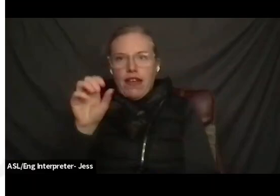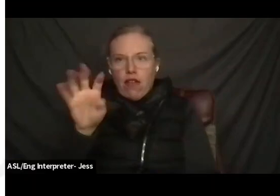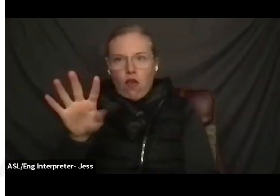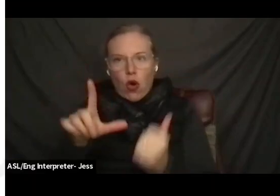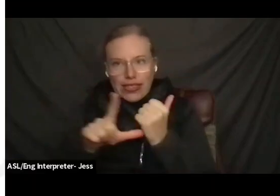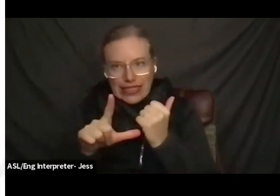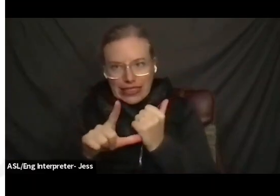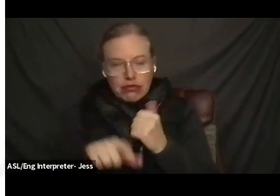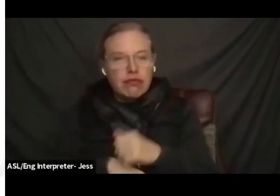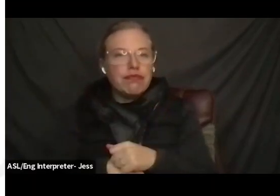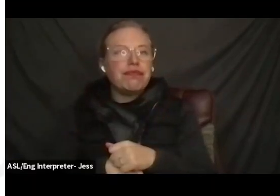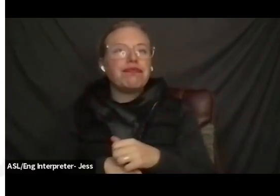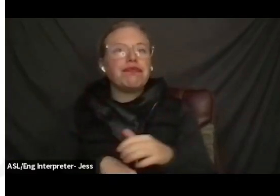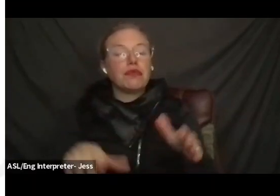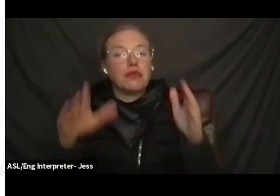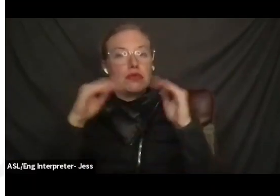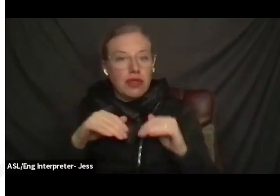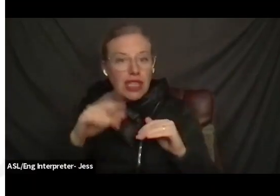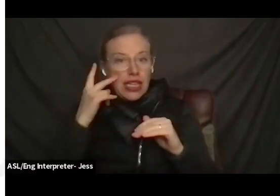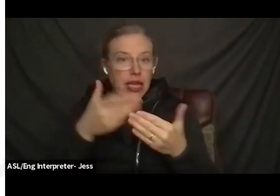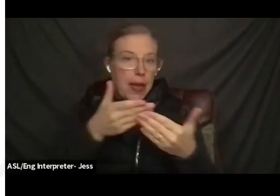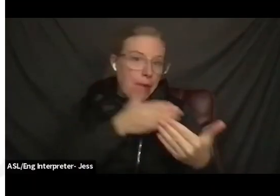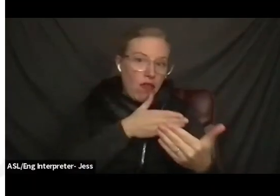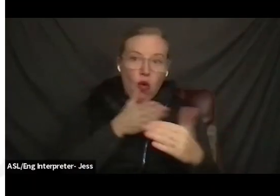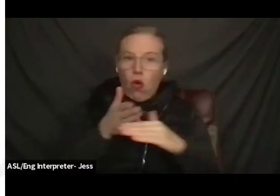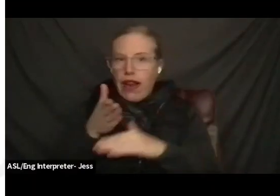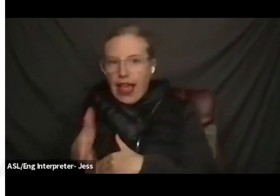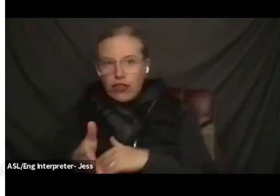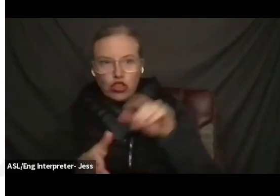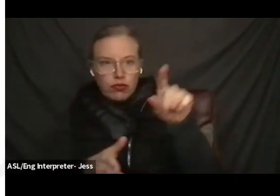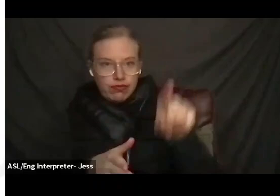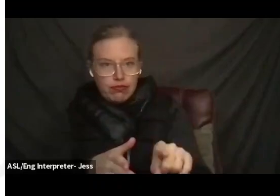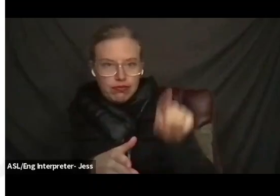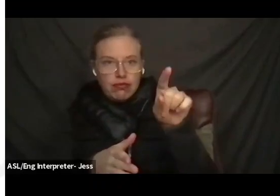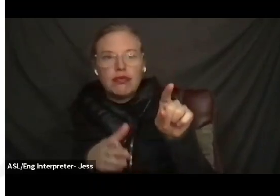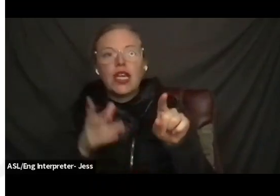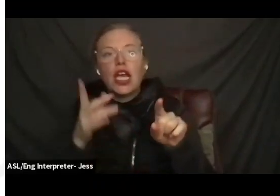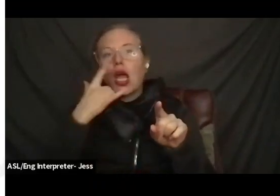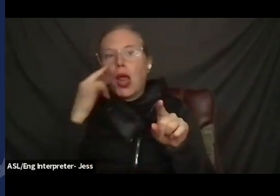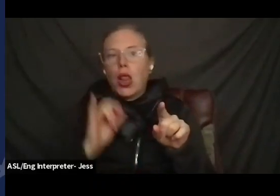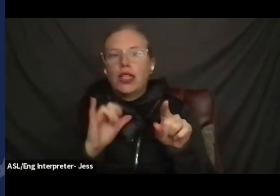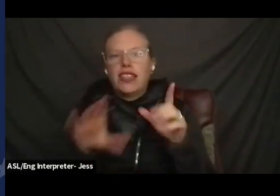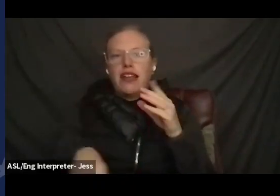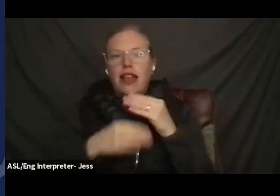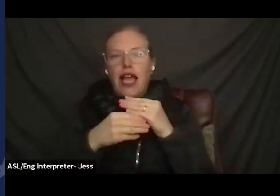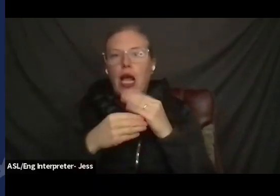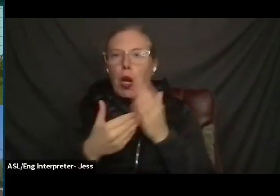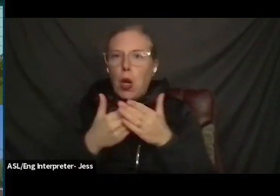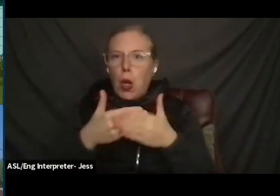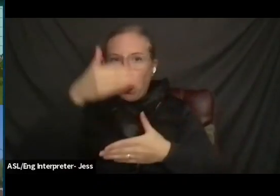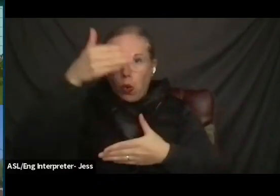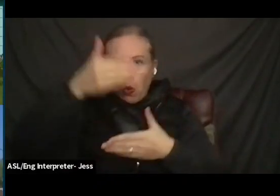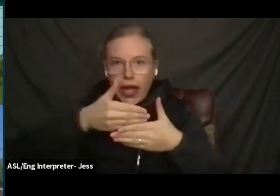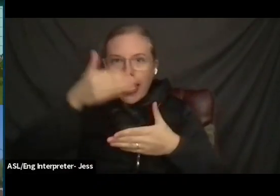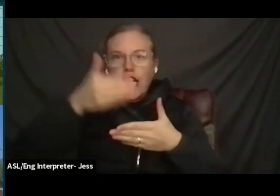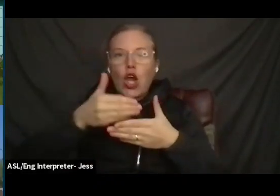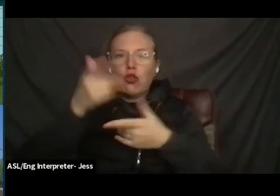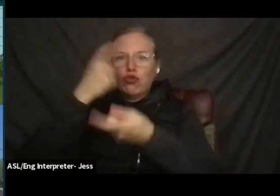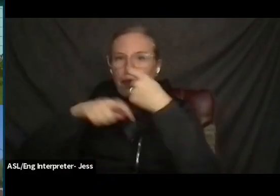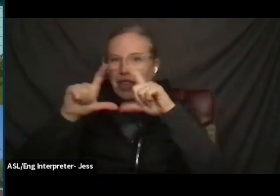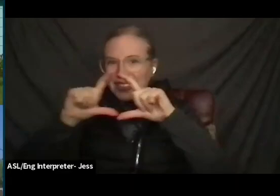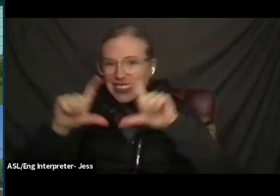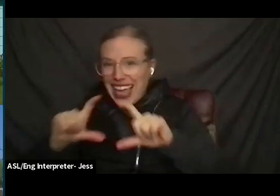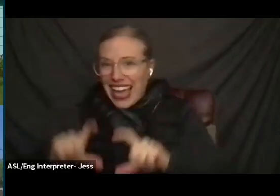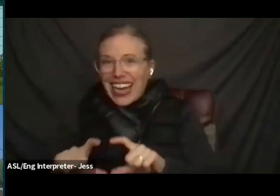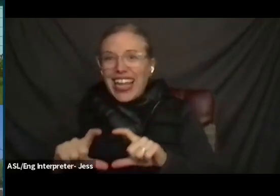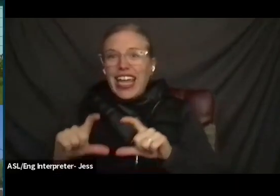And then you can see the before and after here. Looks like they put in new windows, new siding, roof